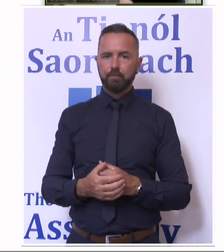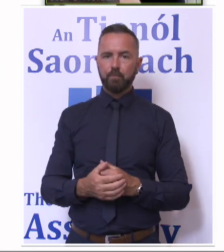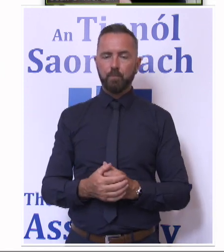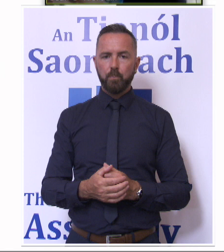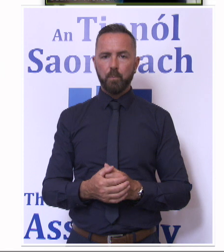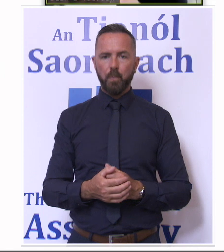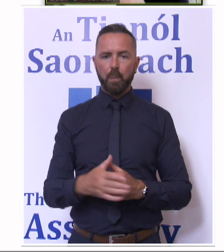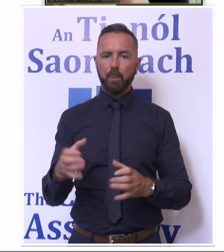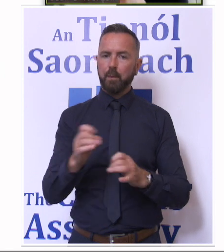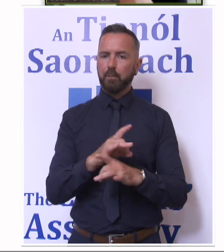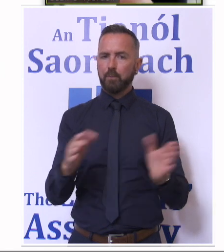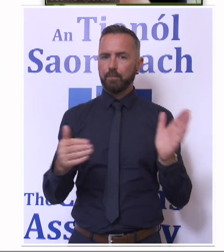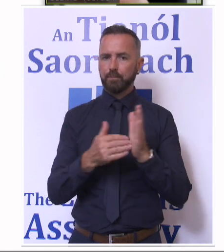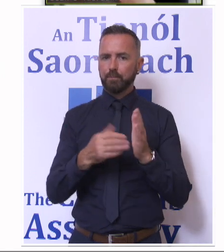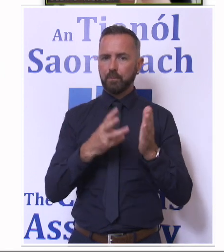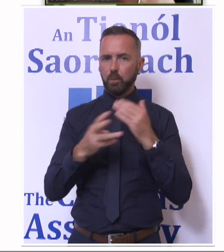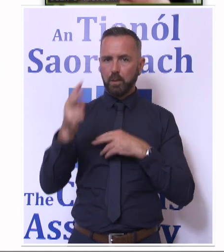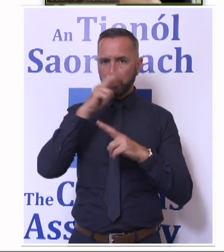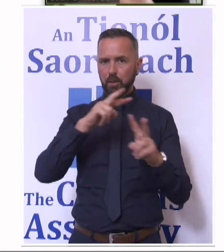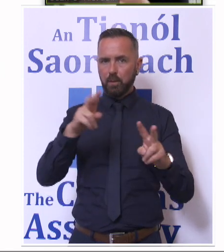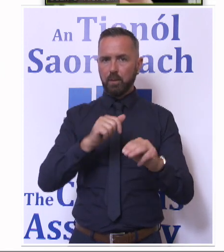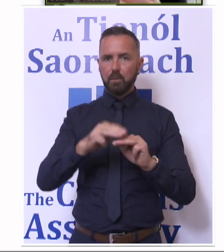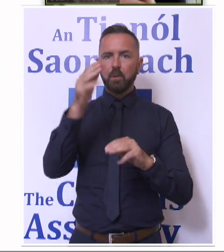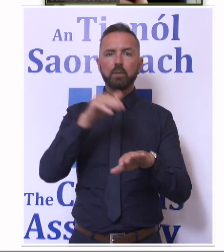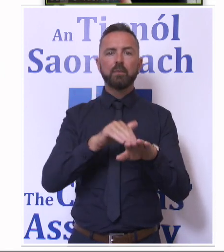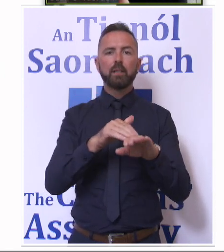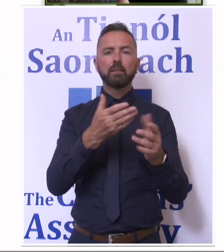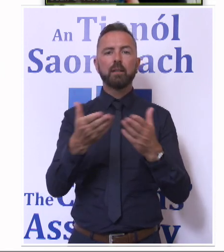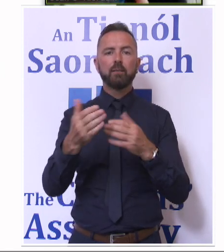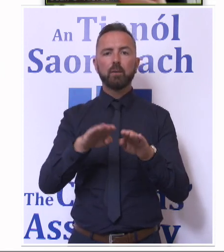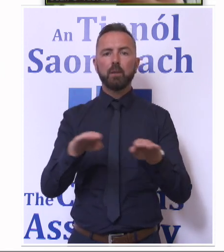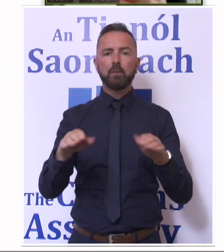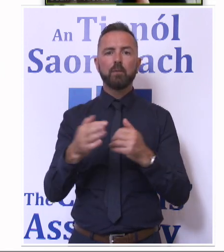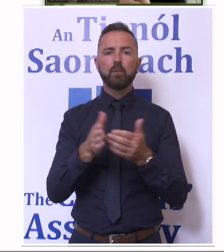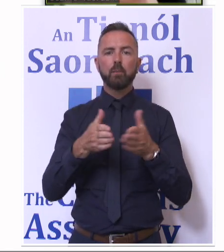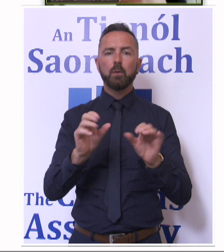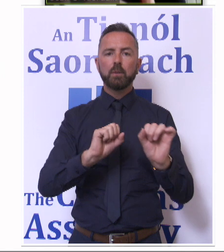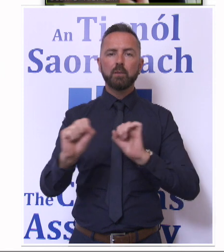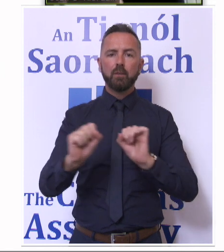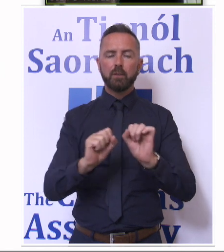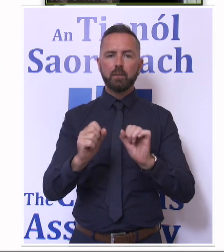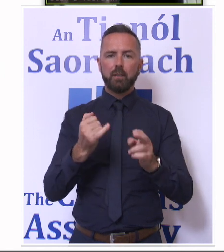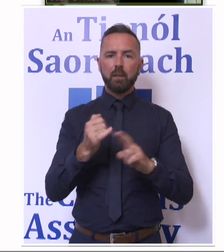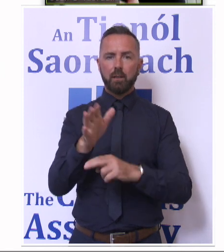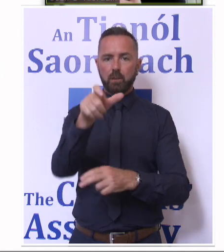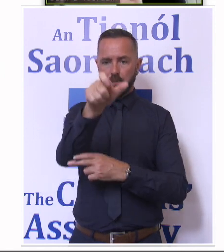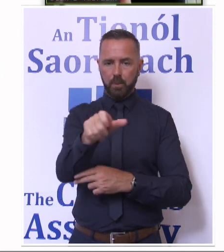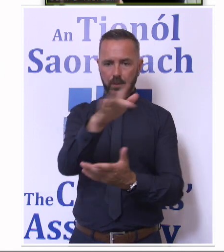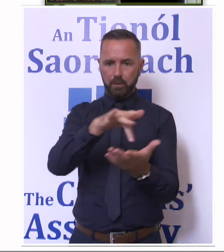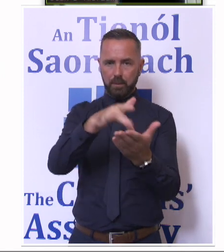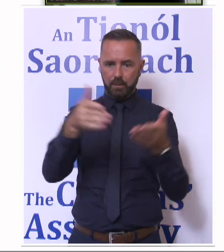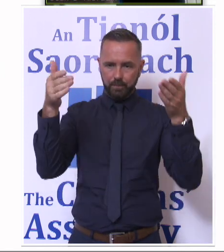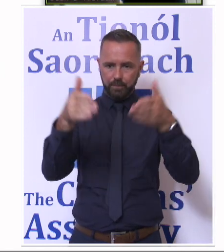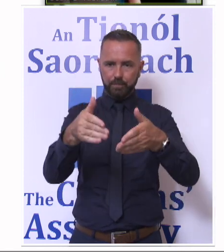certainly, when we look at most effective delivery platforms for public services that are person-centered, they are